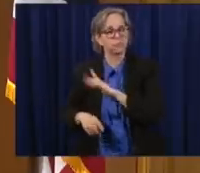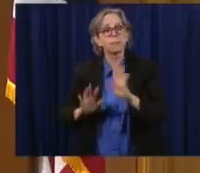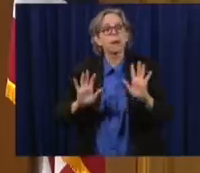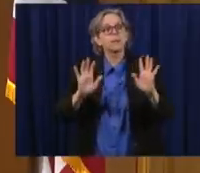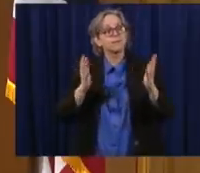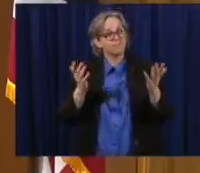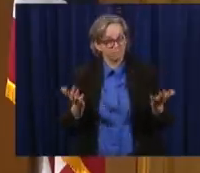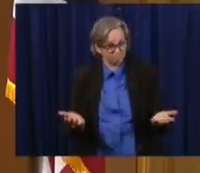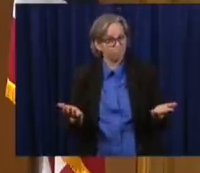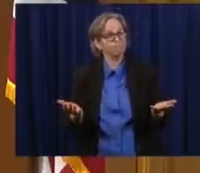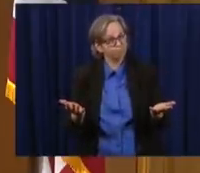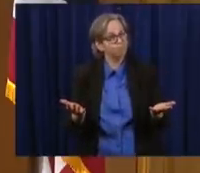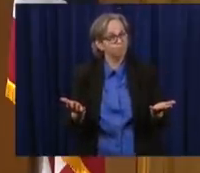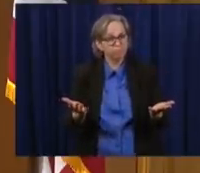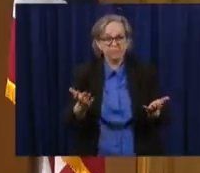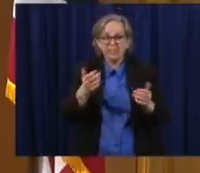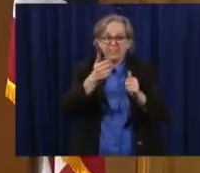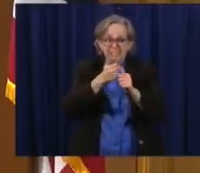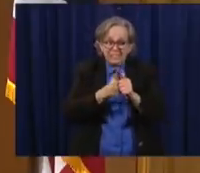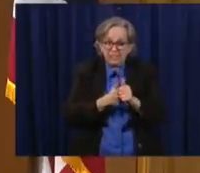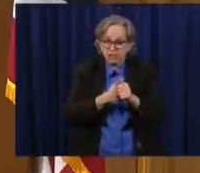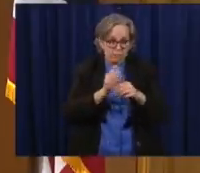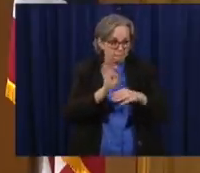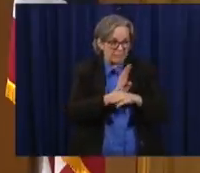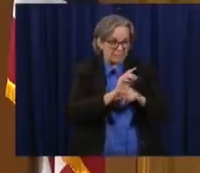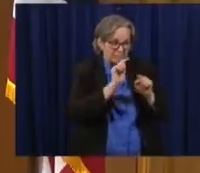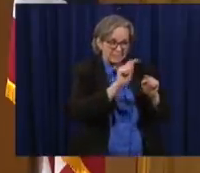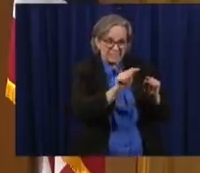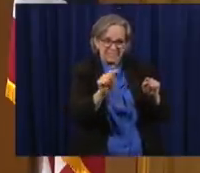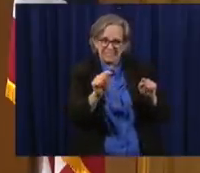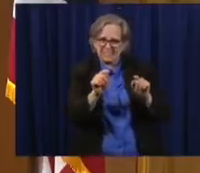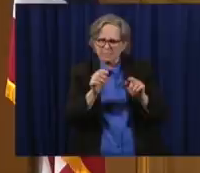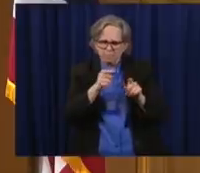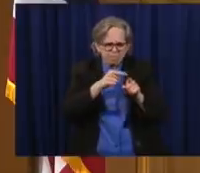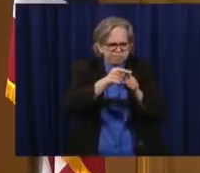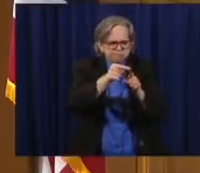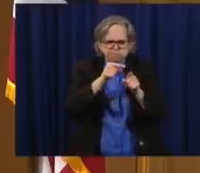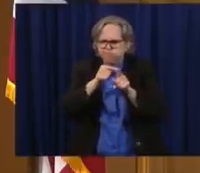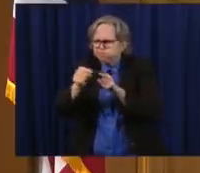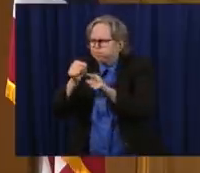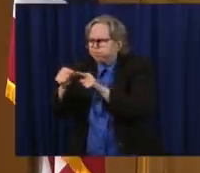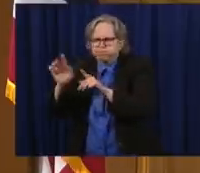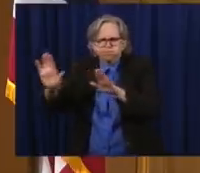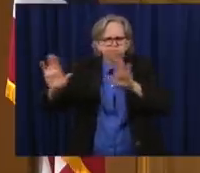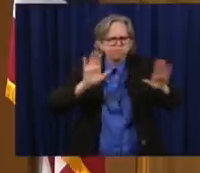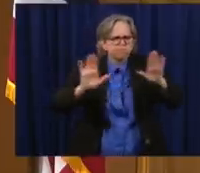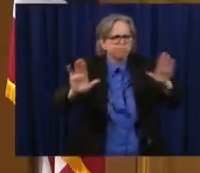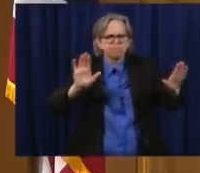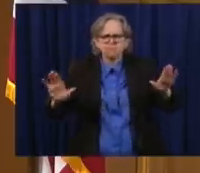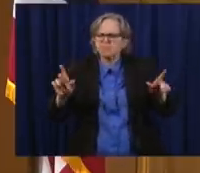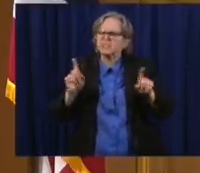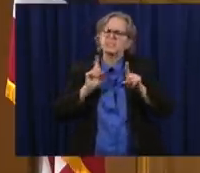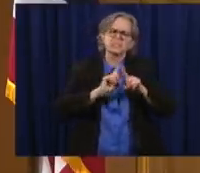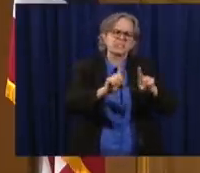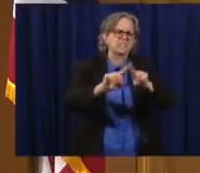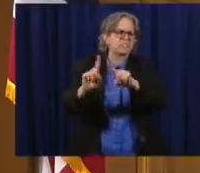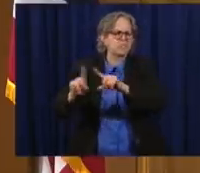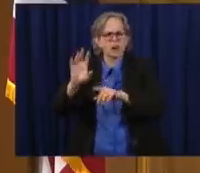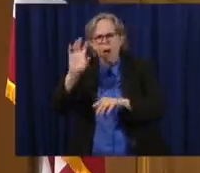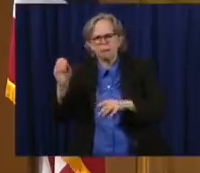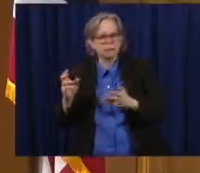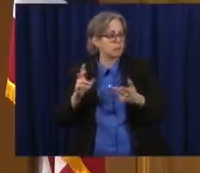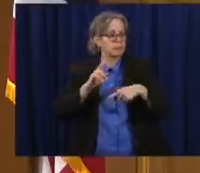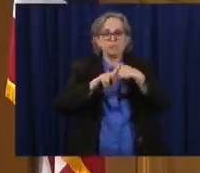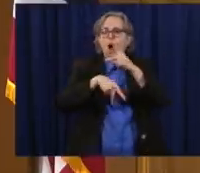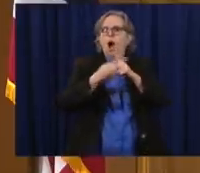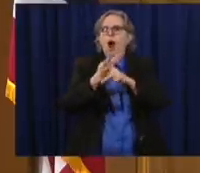encouraging each industry, each group of businessmen and women who have different companies, different type businesses,